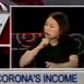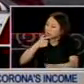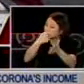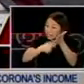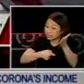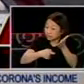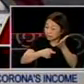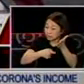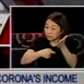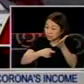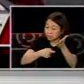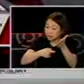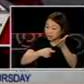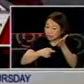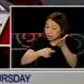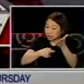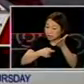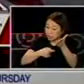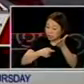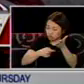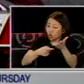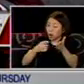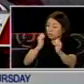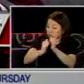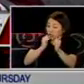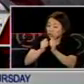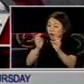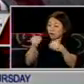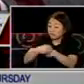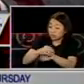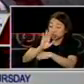Sangayon sa treatment ng